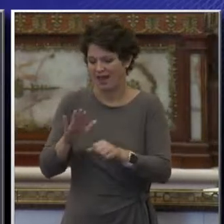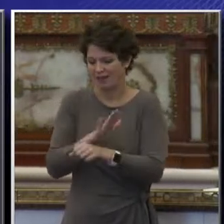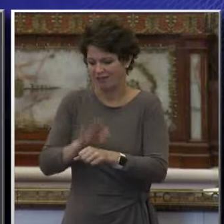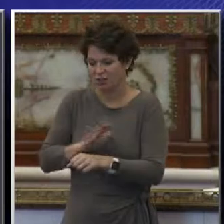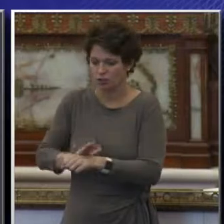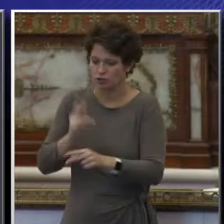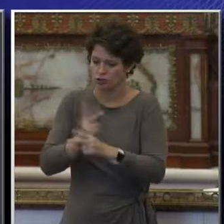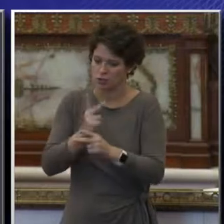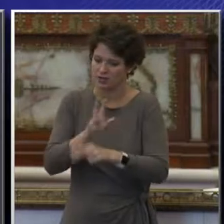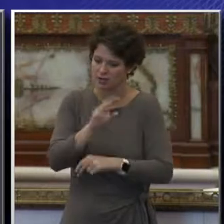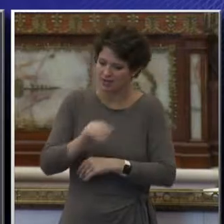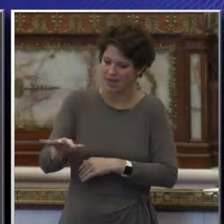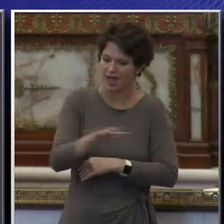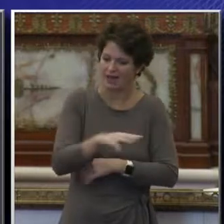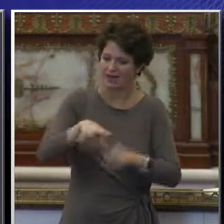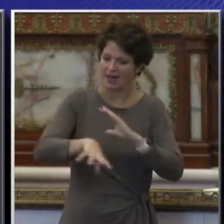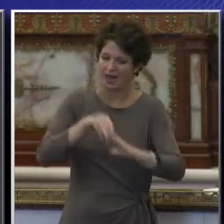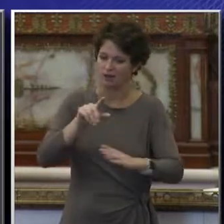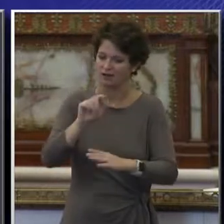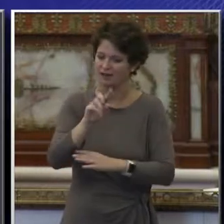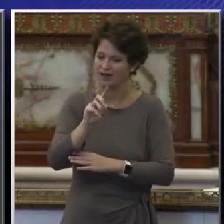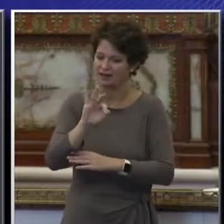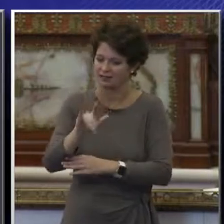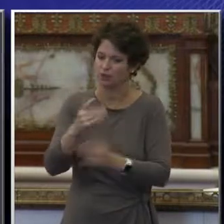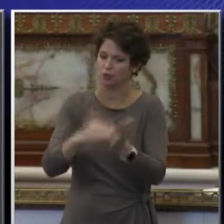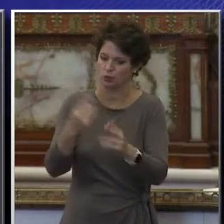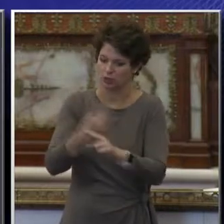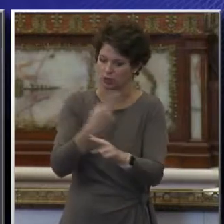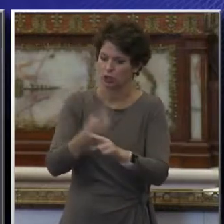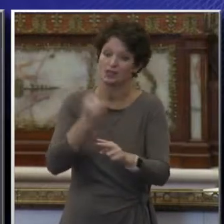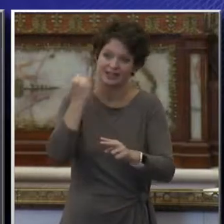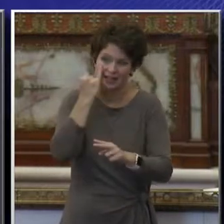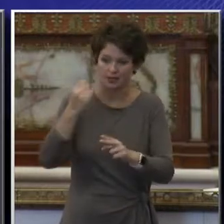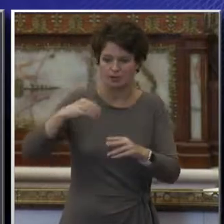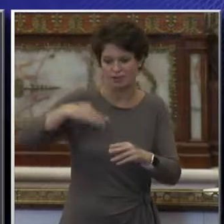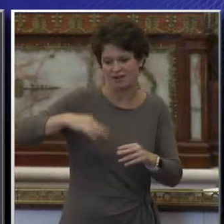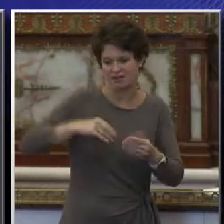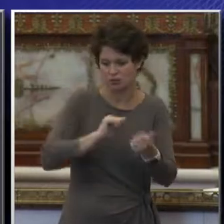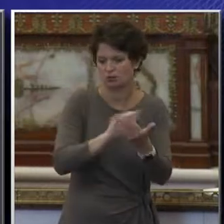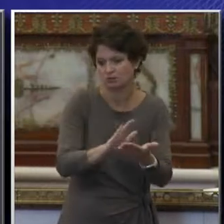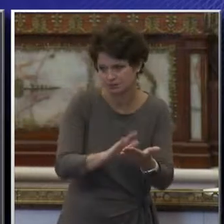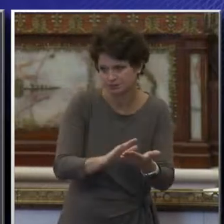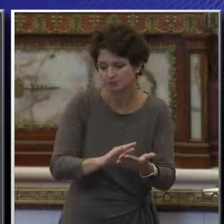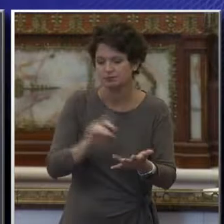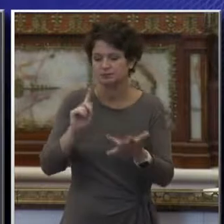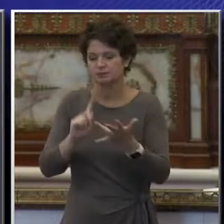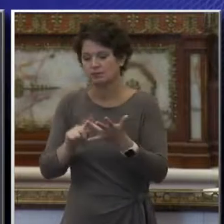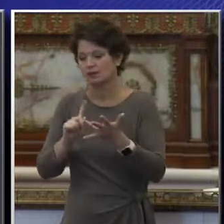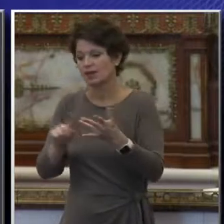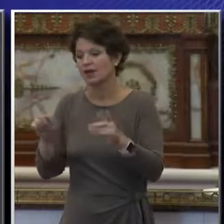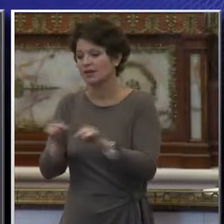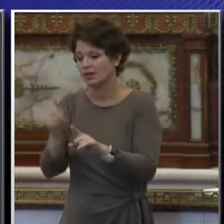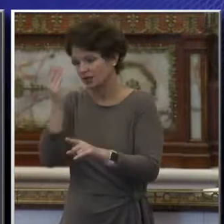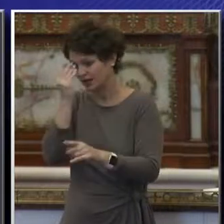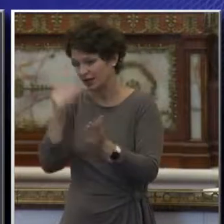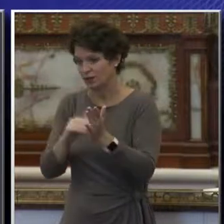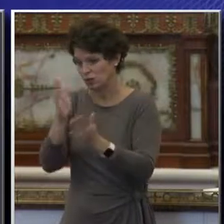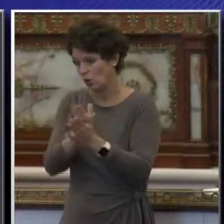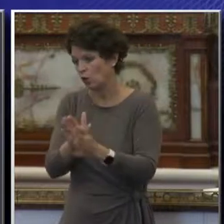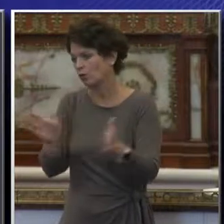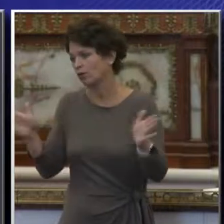of that out of landfills and reuse it in a beneficial way. And then finally, I would say just again, the